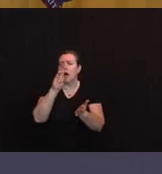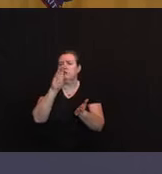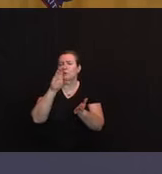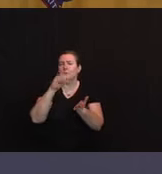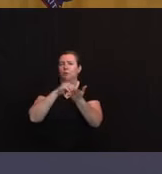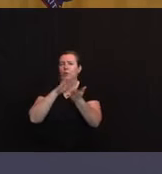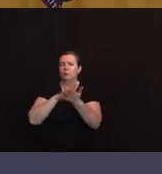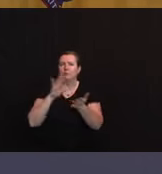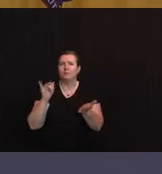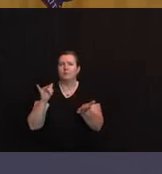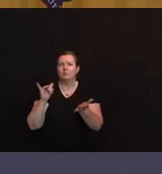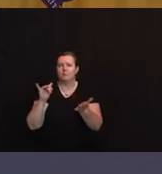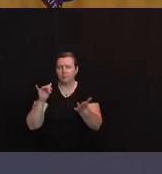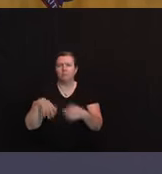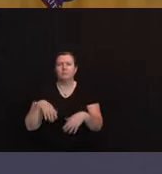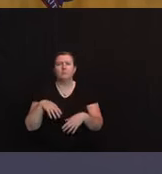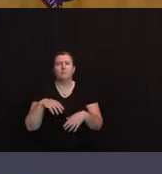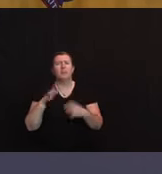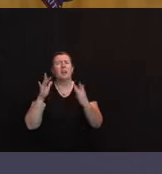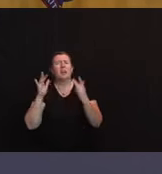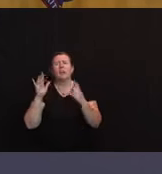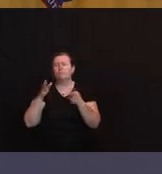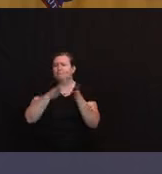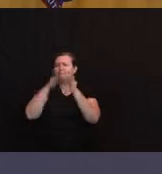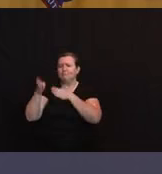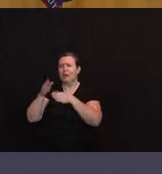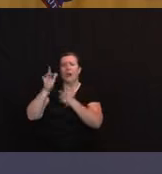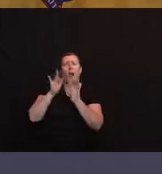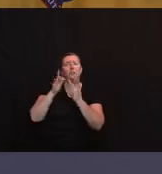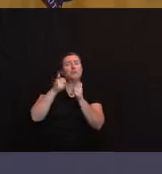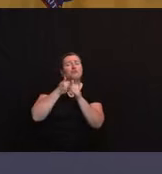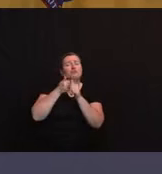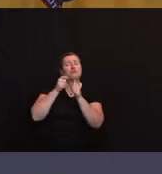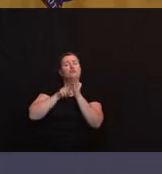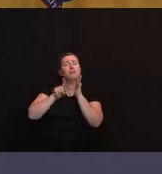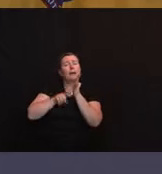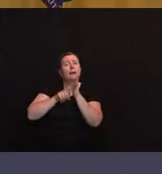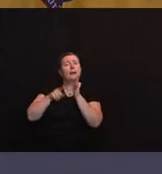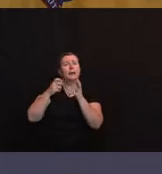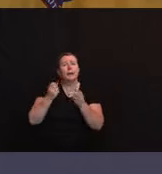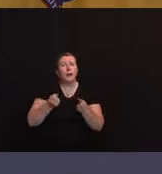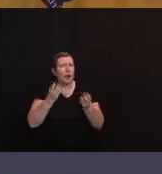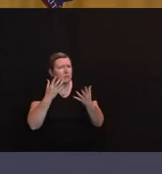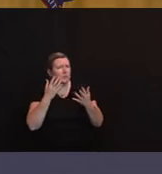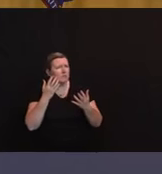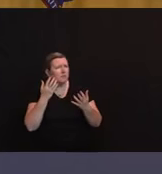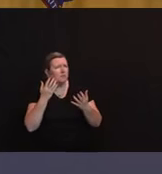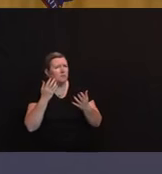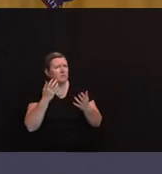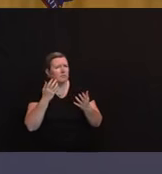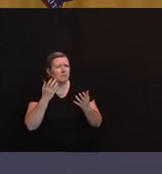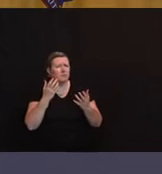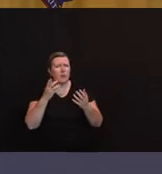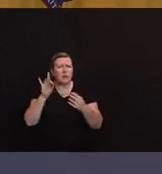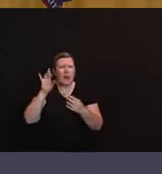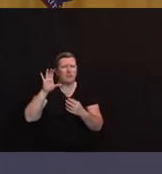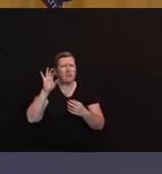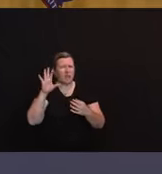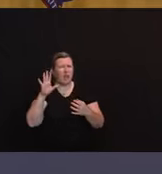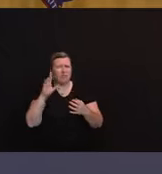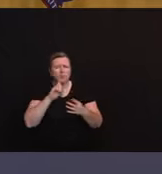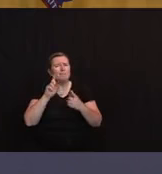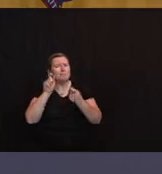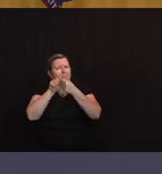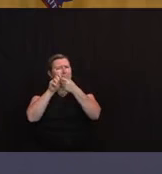communities? We're not asking about the 800 to 900 local tracers that are already at work. How many counties are using the ComCare